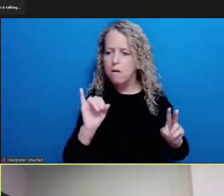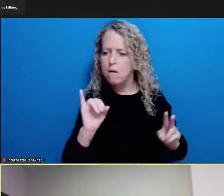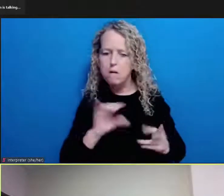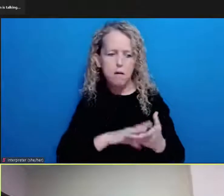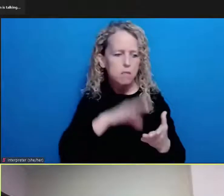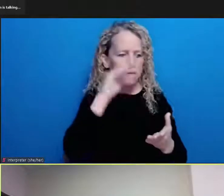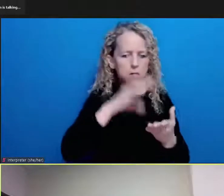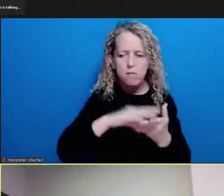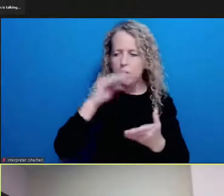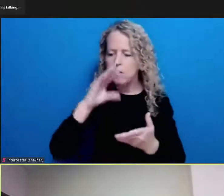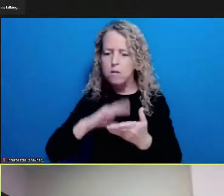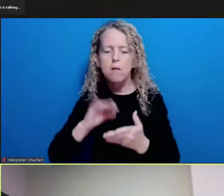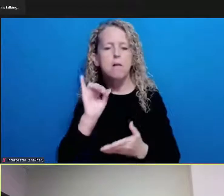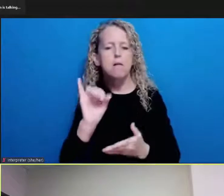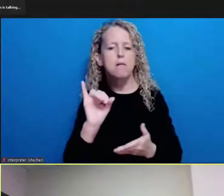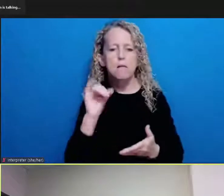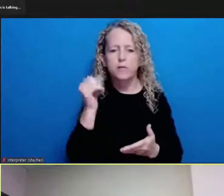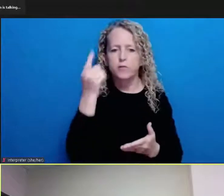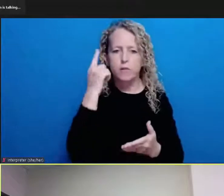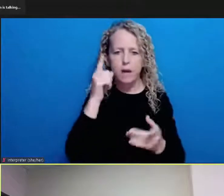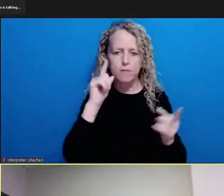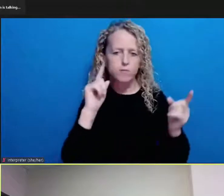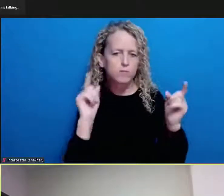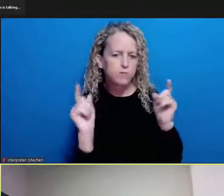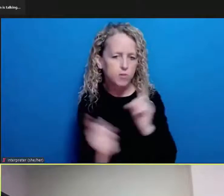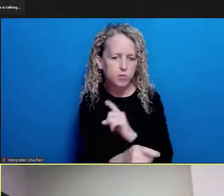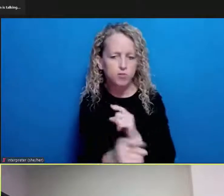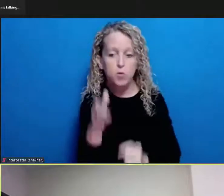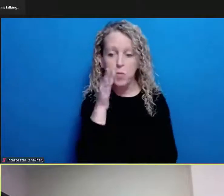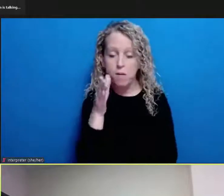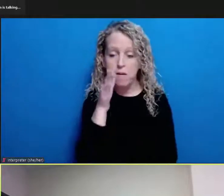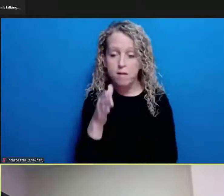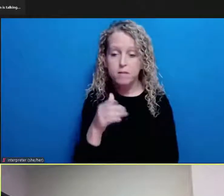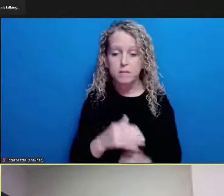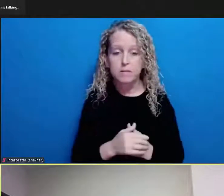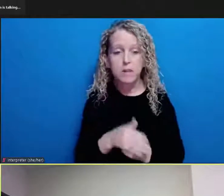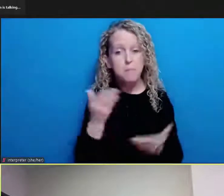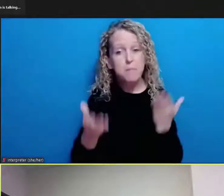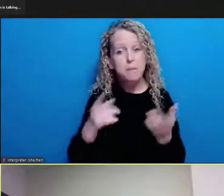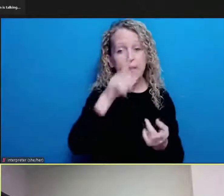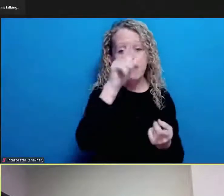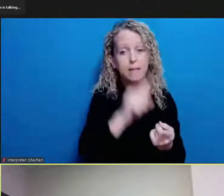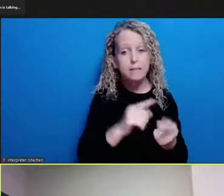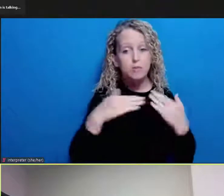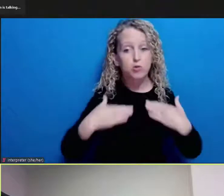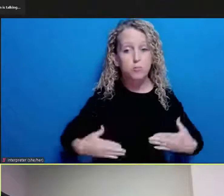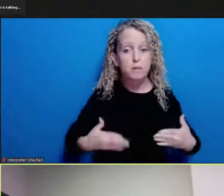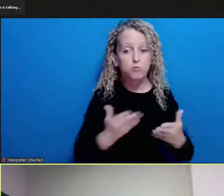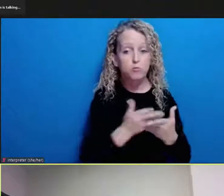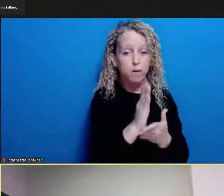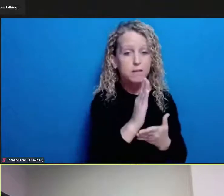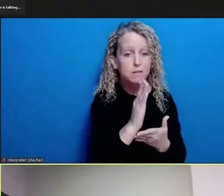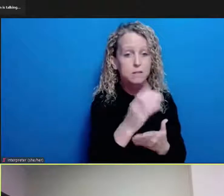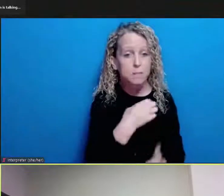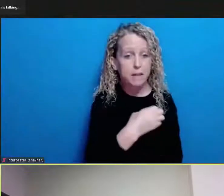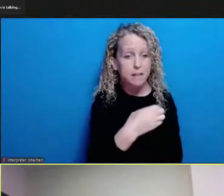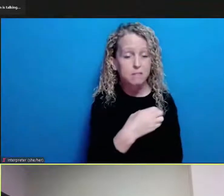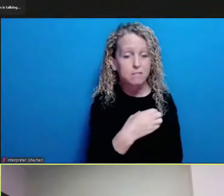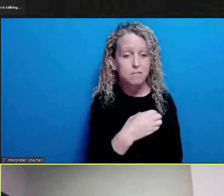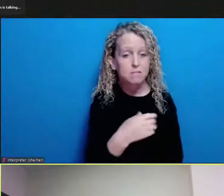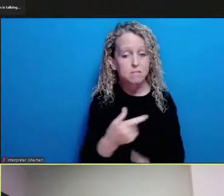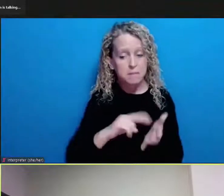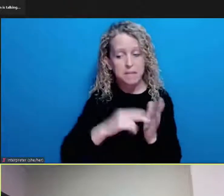understanding the change that's needed. But we'll start to see maybe less human rights complaints. I mean, there's an indicator right there. There's a lot